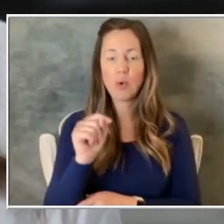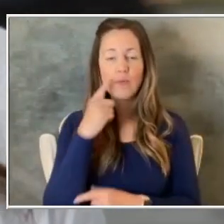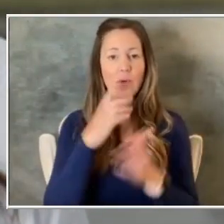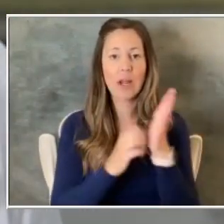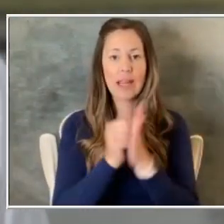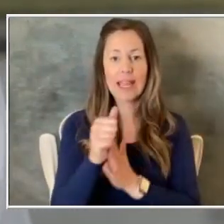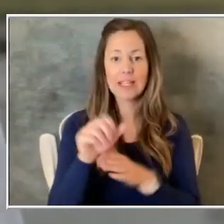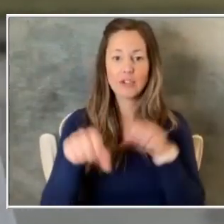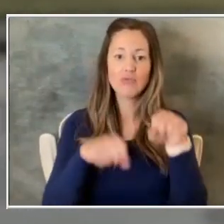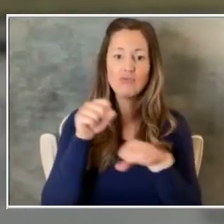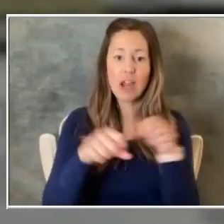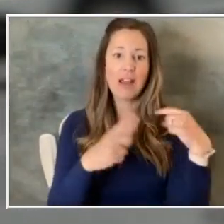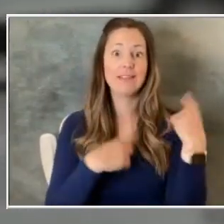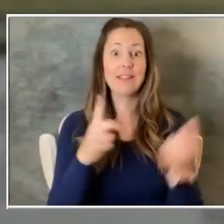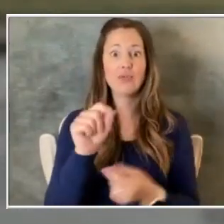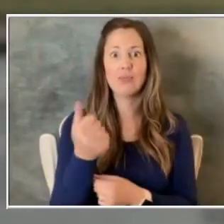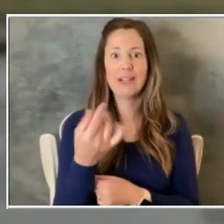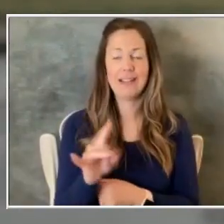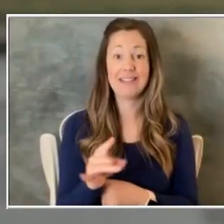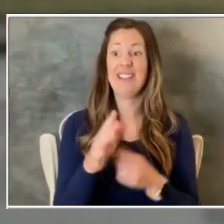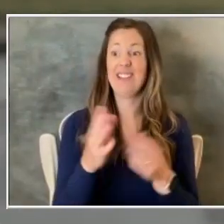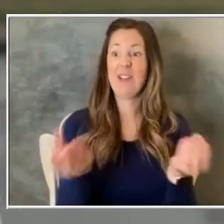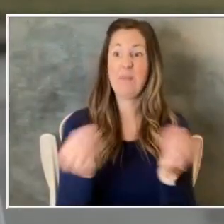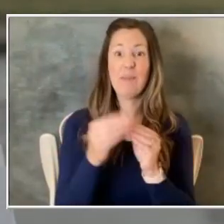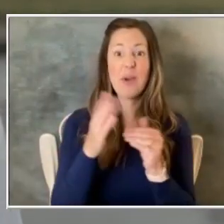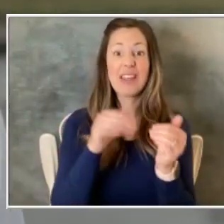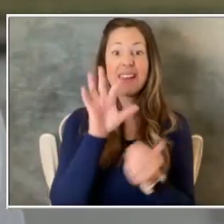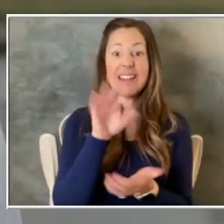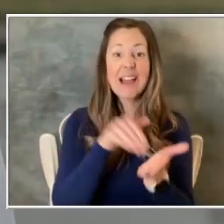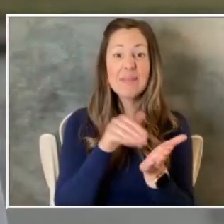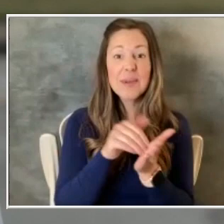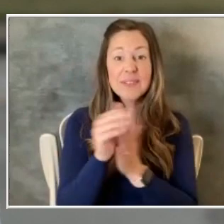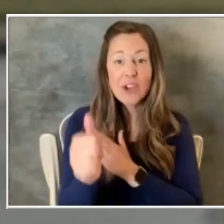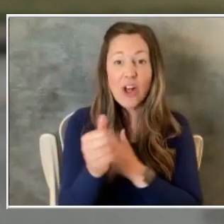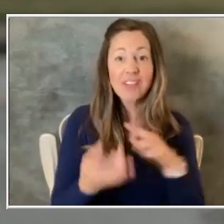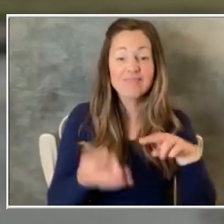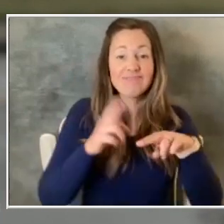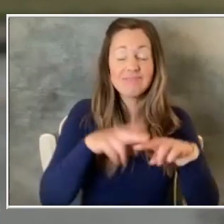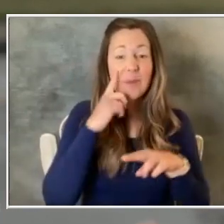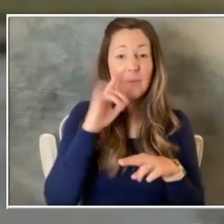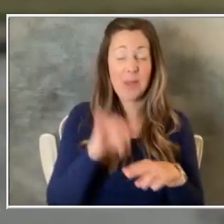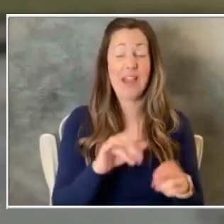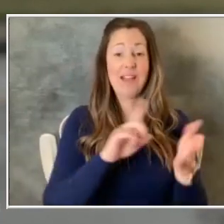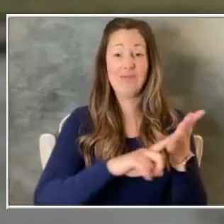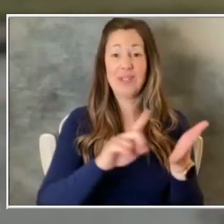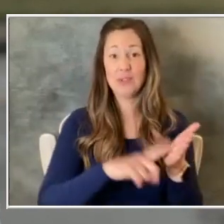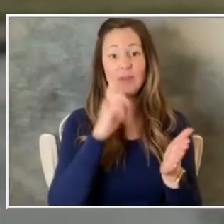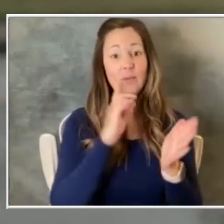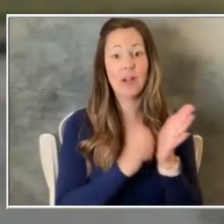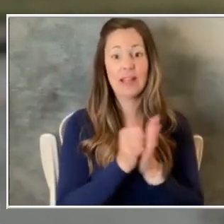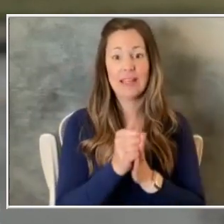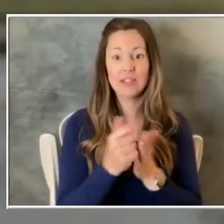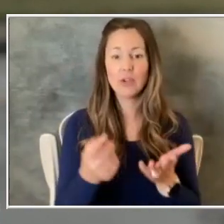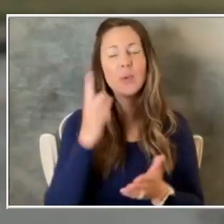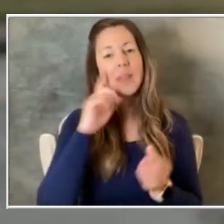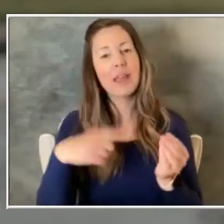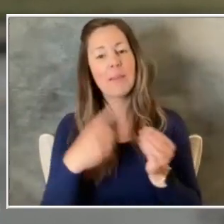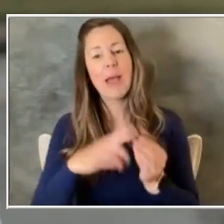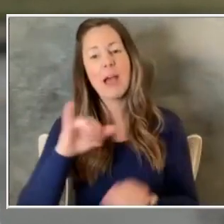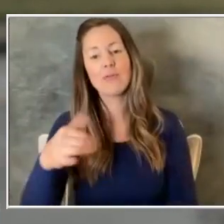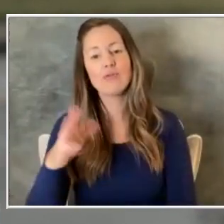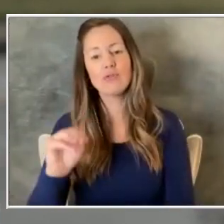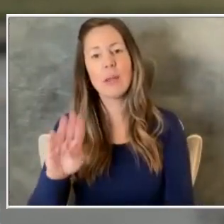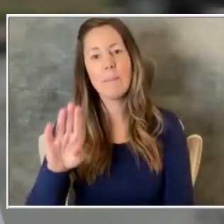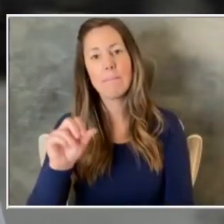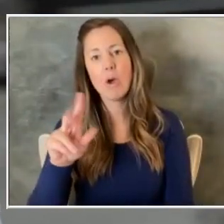Squibb. Over $9 million has been raised for game-changing cancer research. And when you think of Jim Valvano, right, the don't give up,